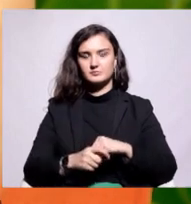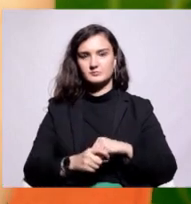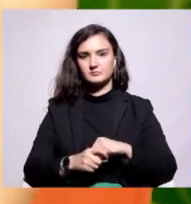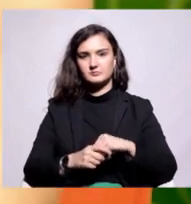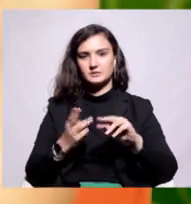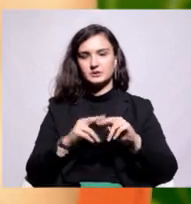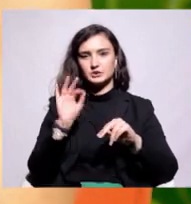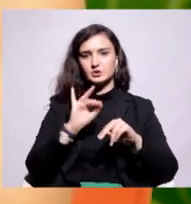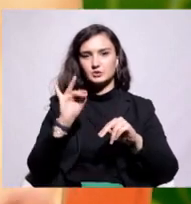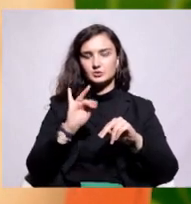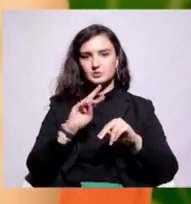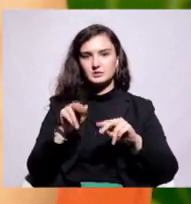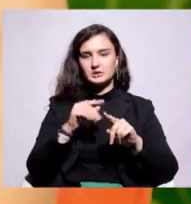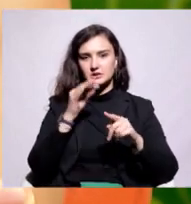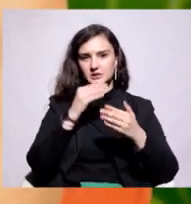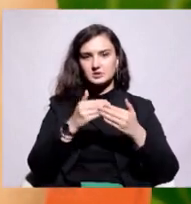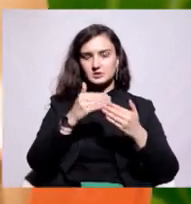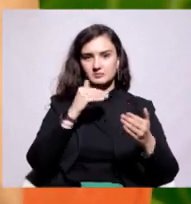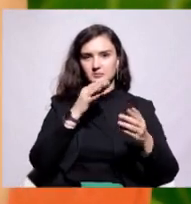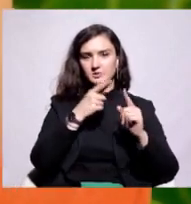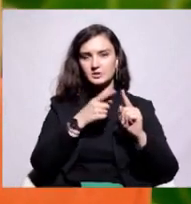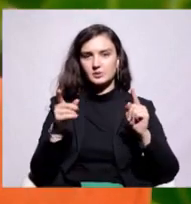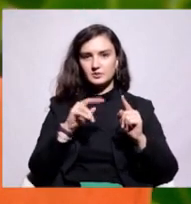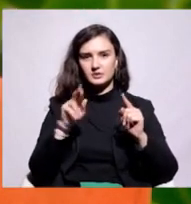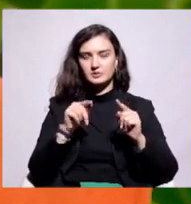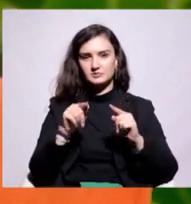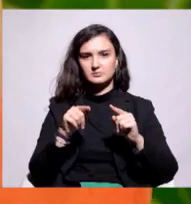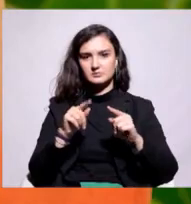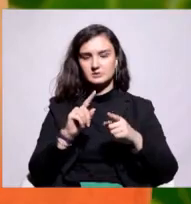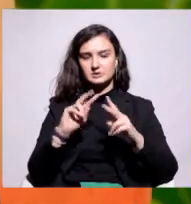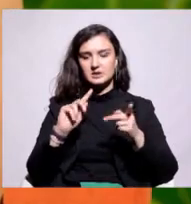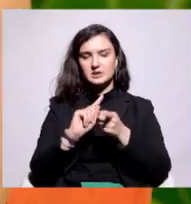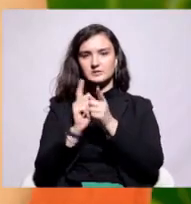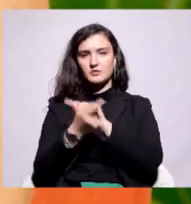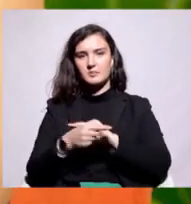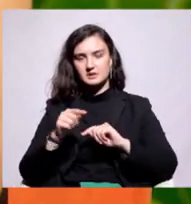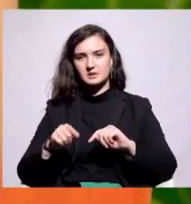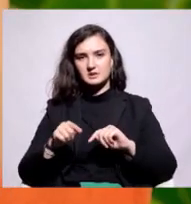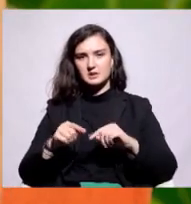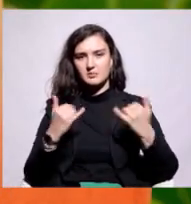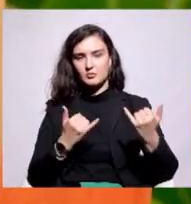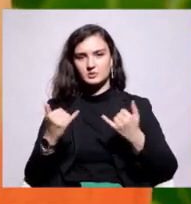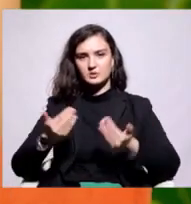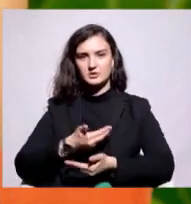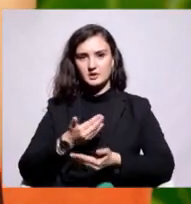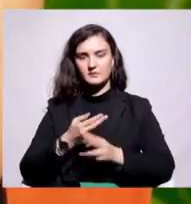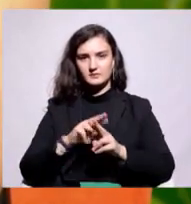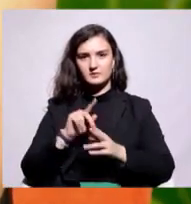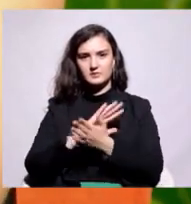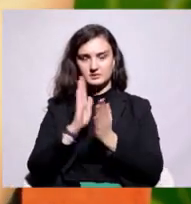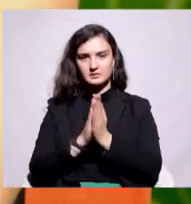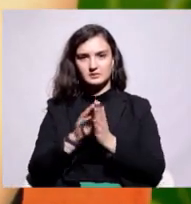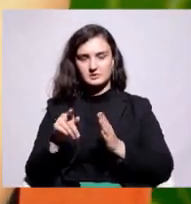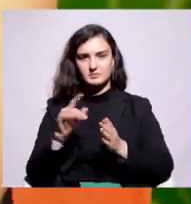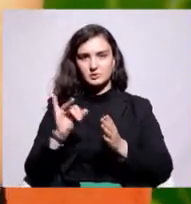This story and this earlier period and the transformation to a modern life is actually depicted